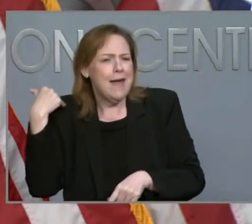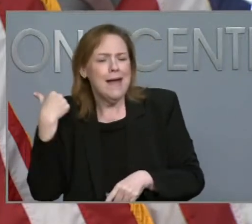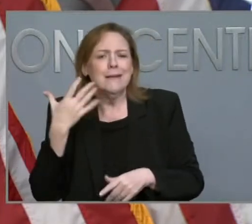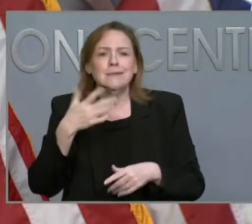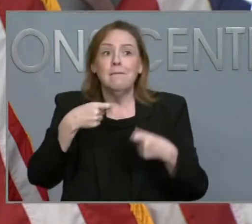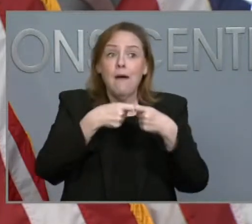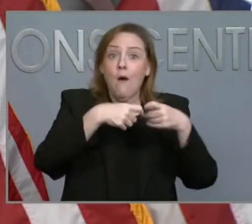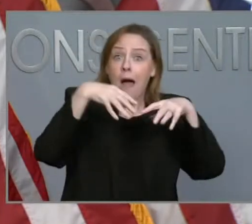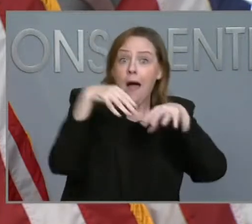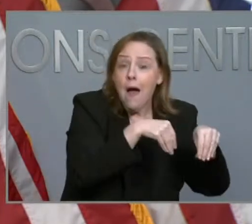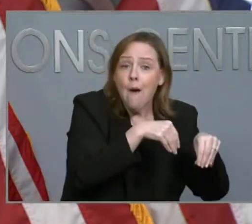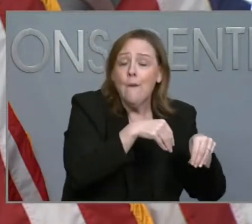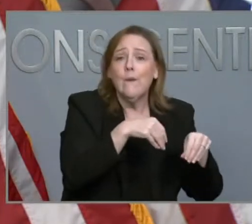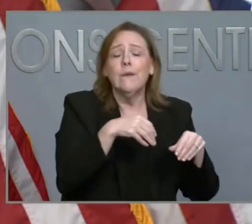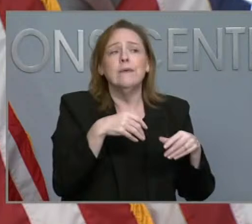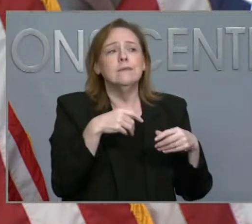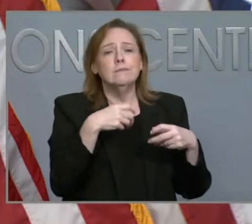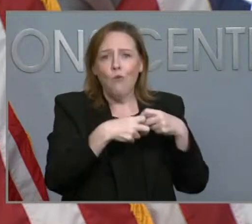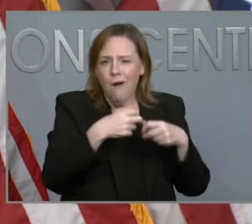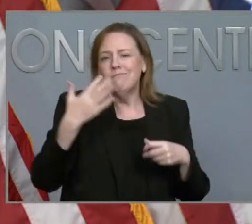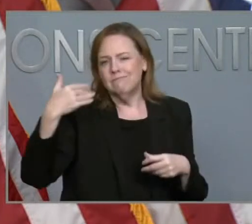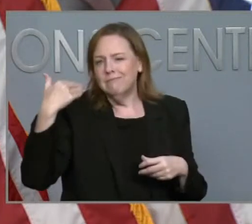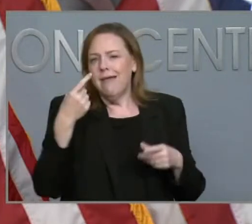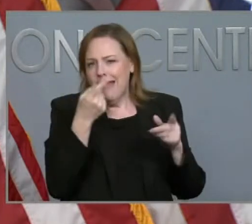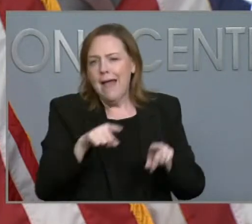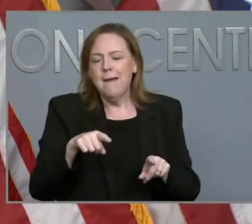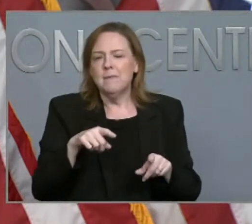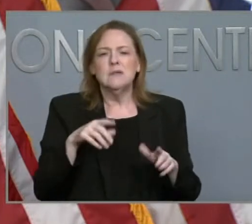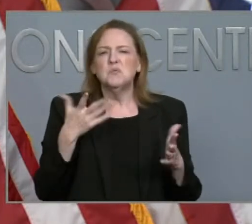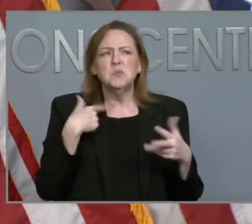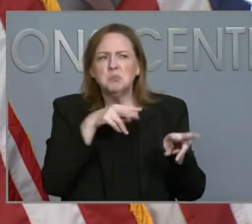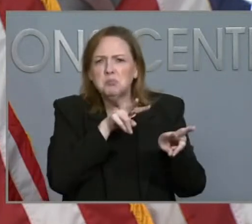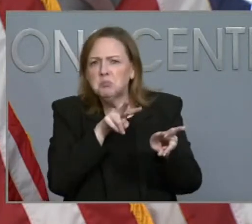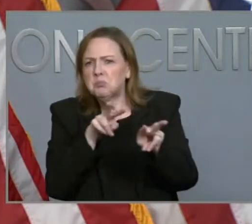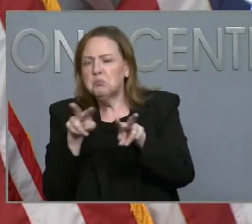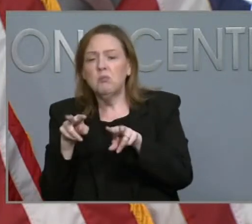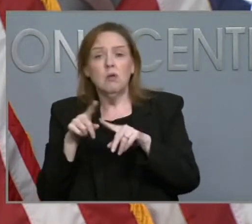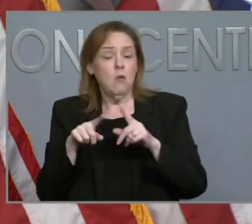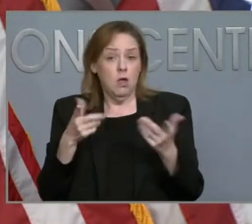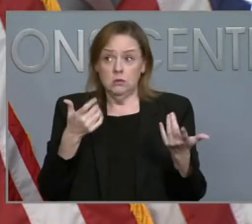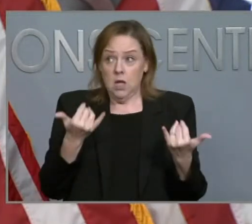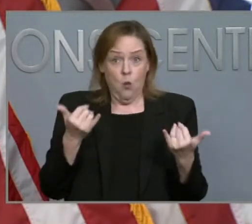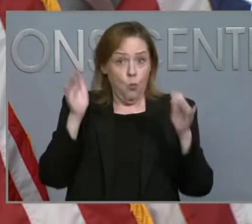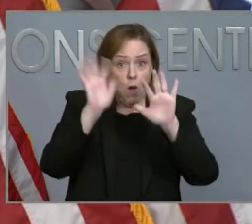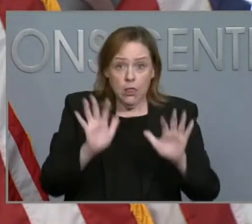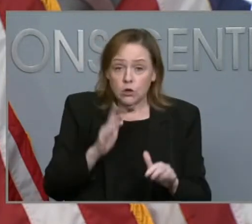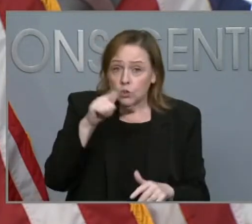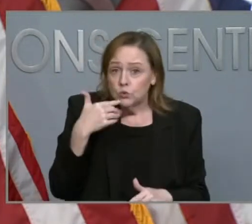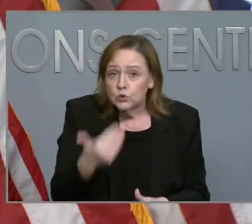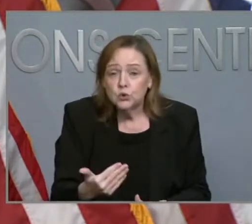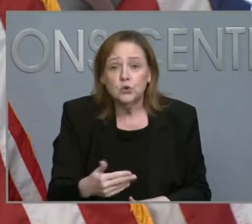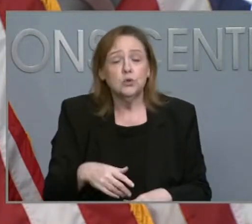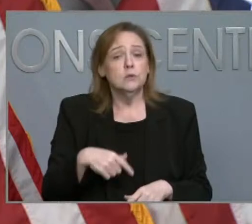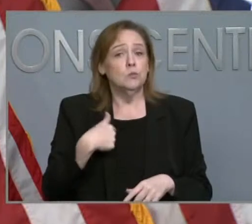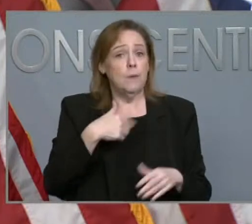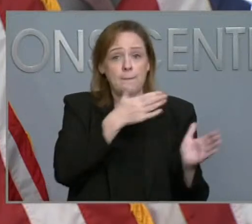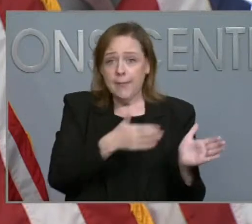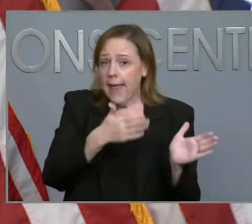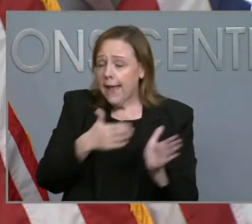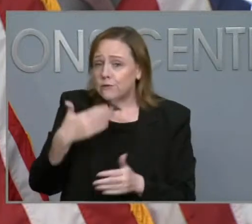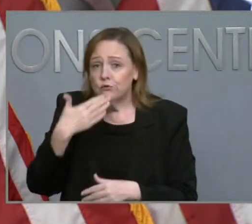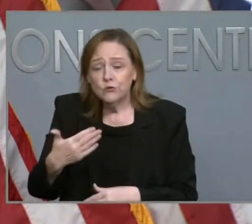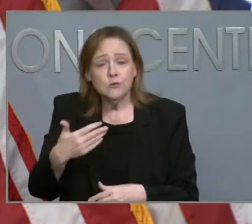might create a problem throughout the day. But with the good weather and the good planning and so forth, we're hopeful that we won't see any